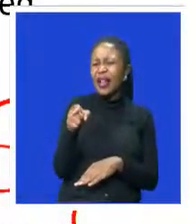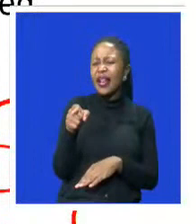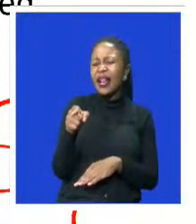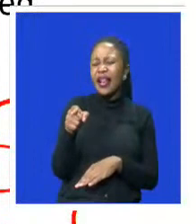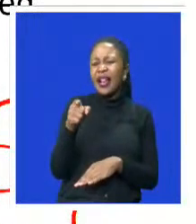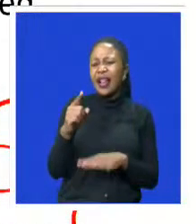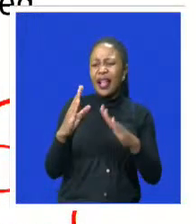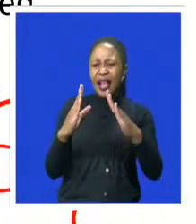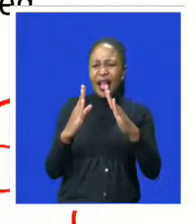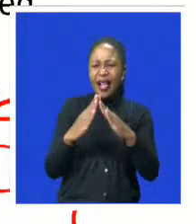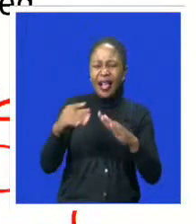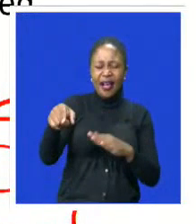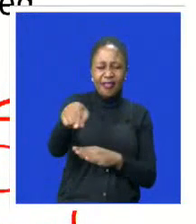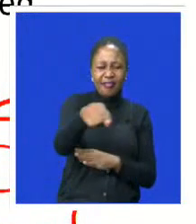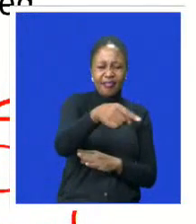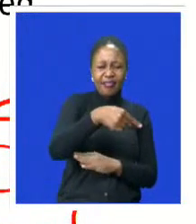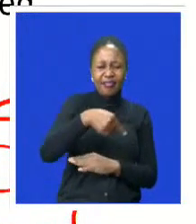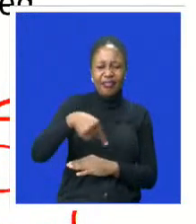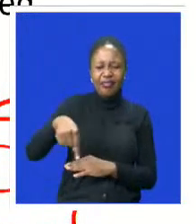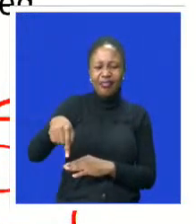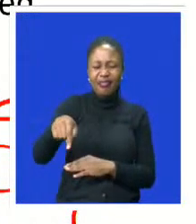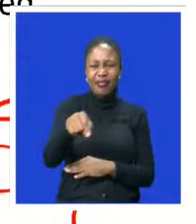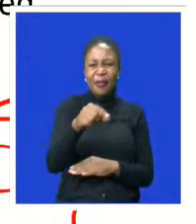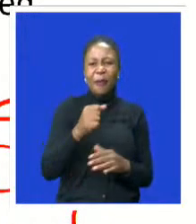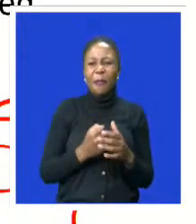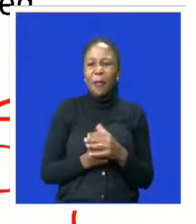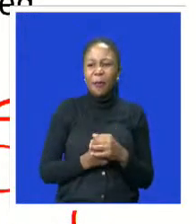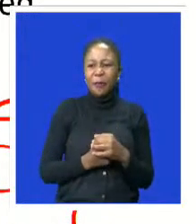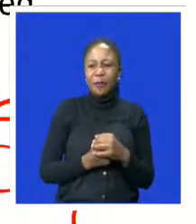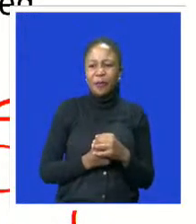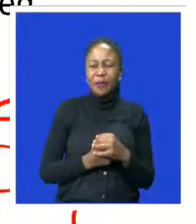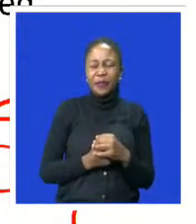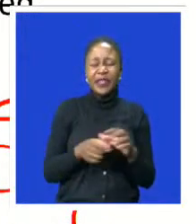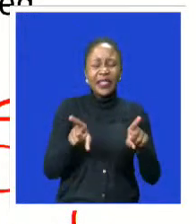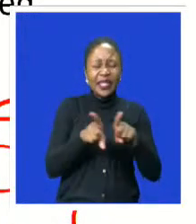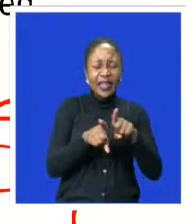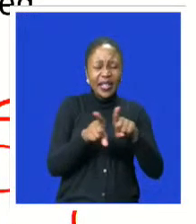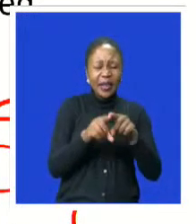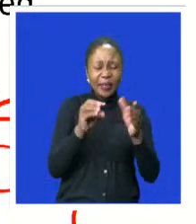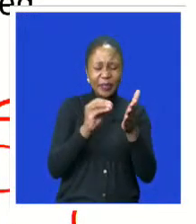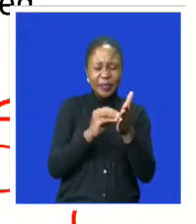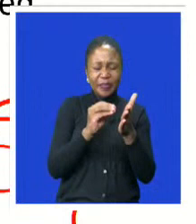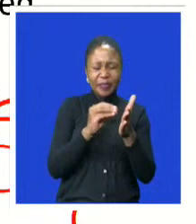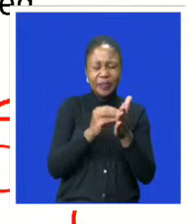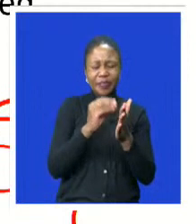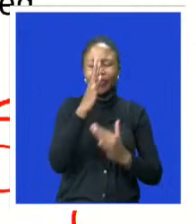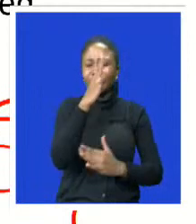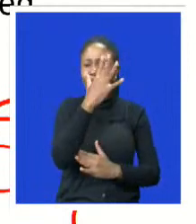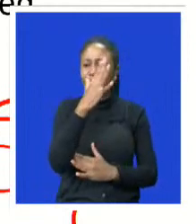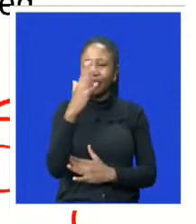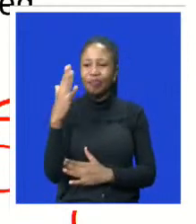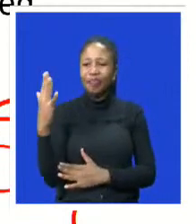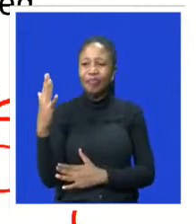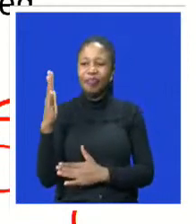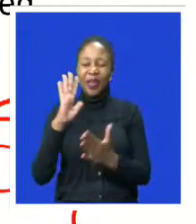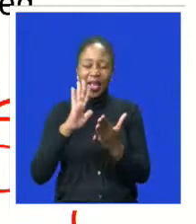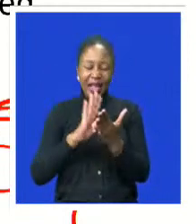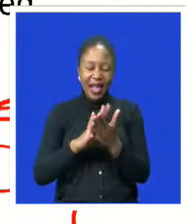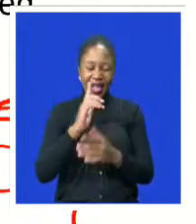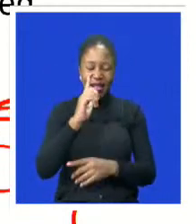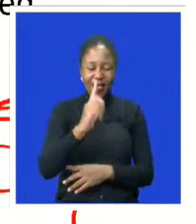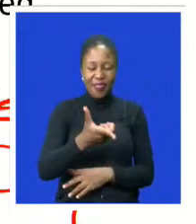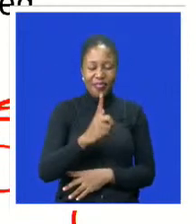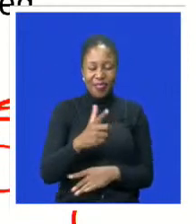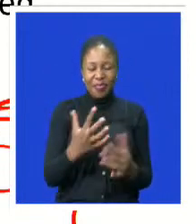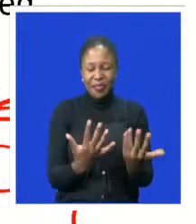hut, and these are the plants that they use and the grass to